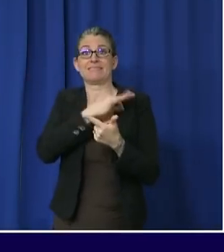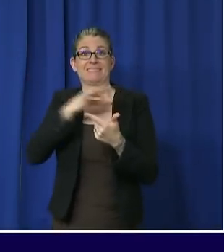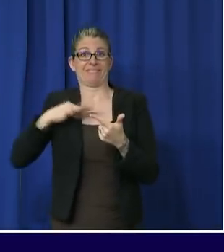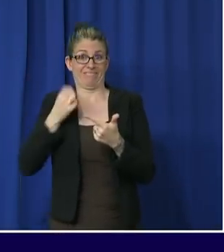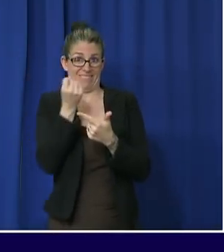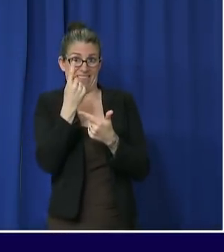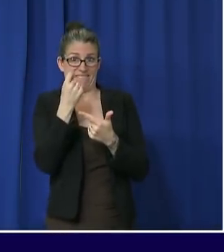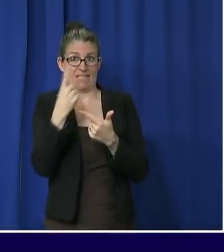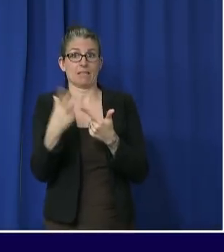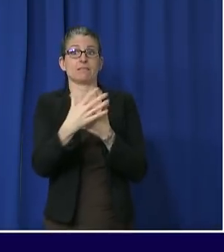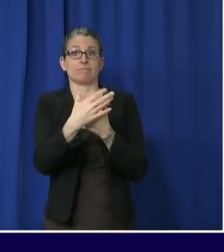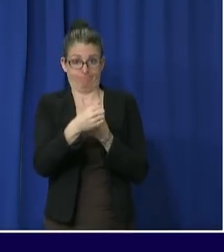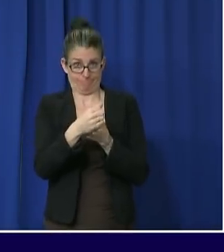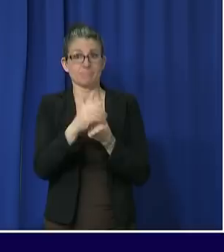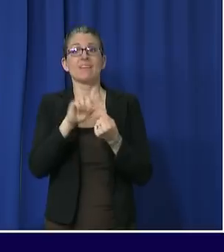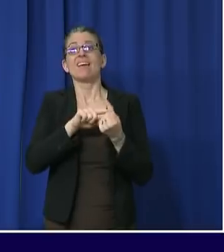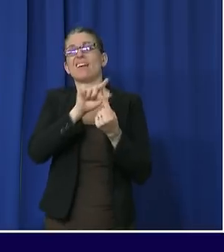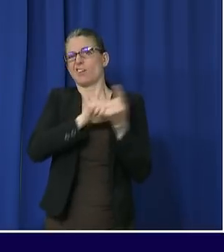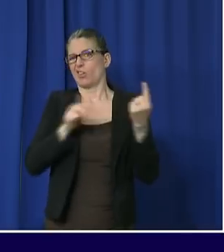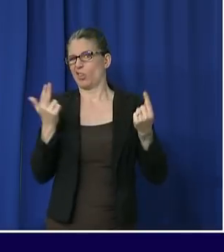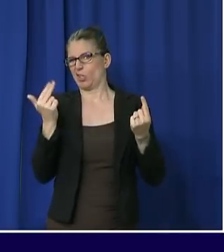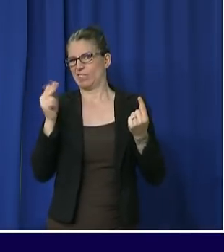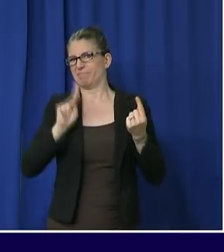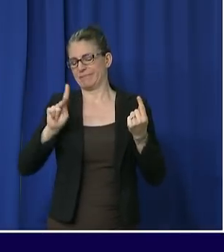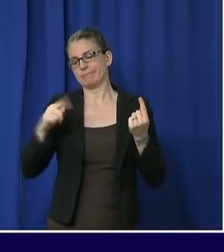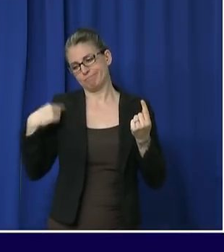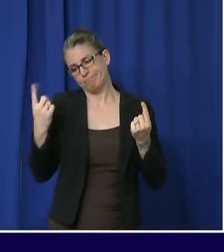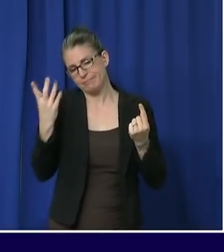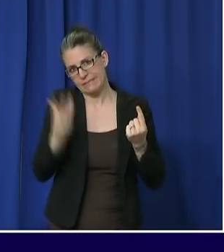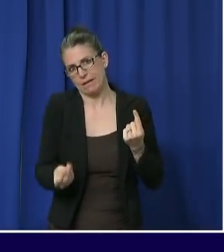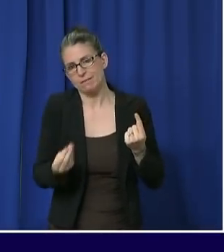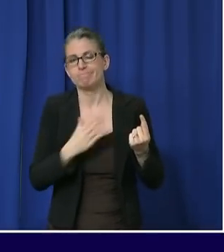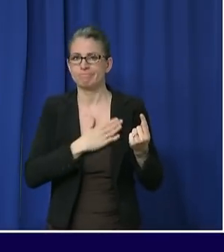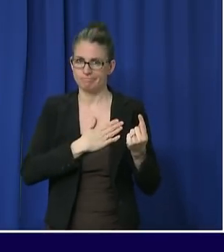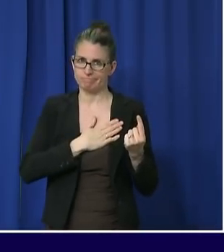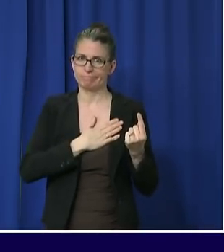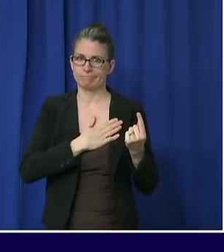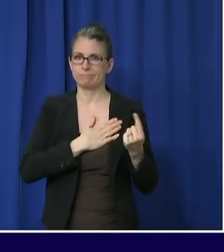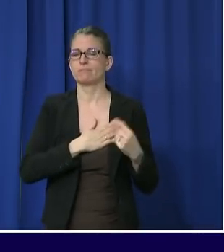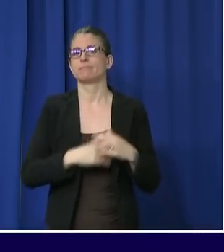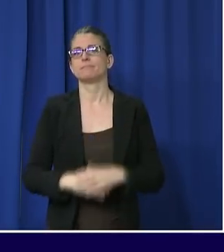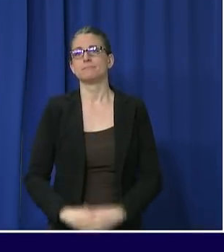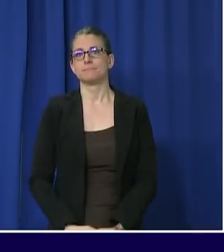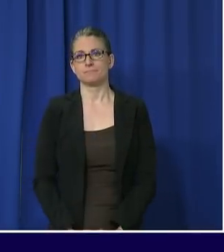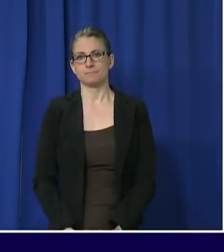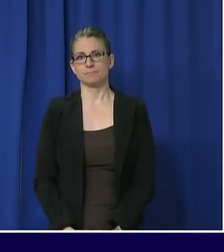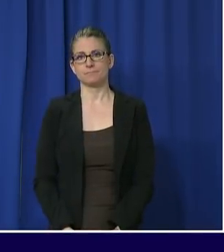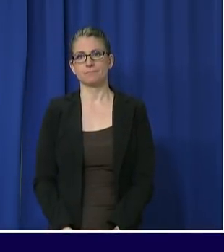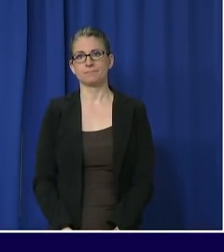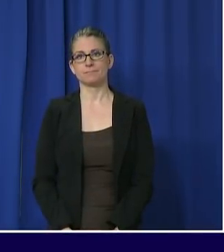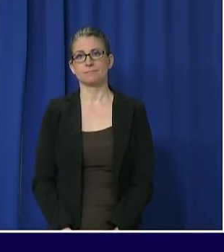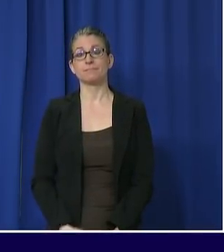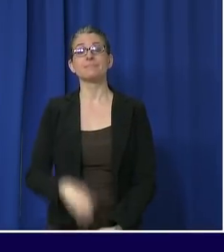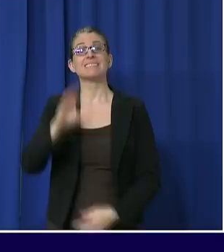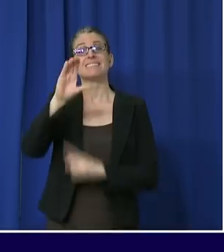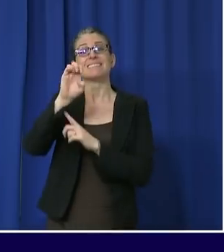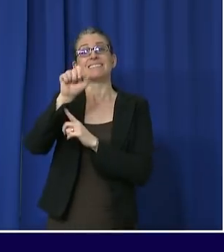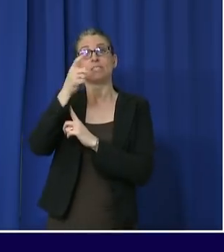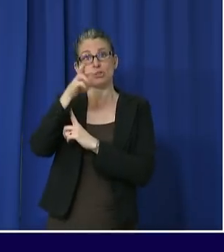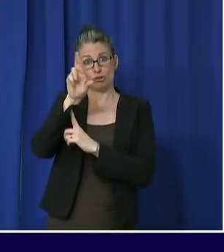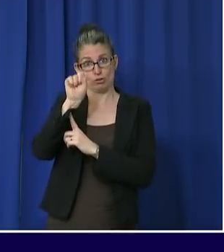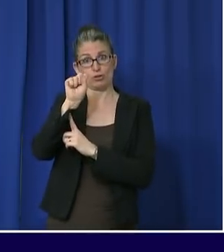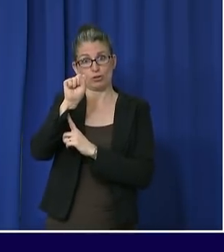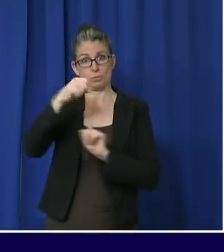and sadly 13 individuals there who have passed away. At the Cedars facility,